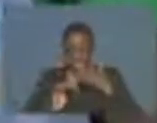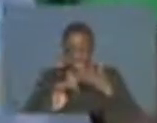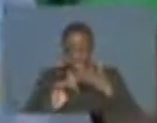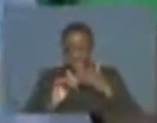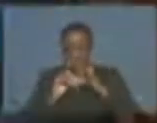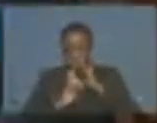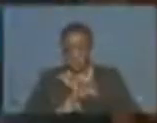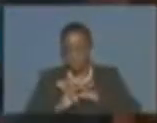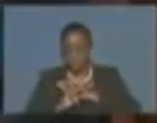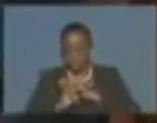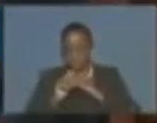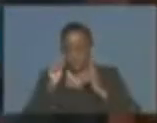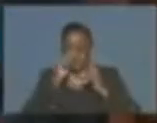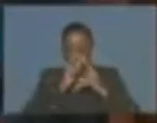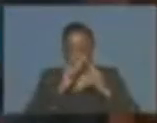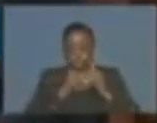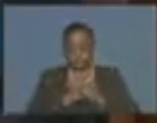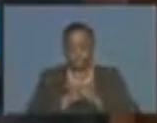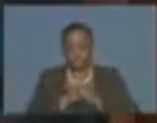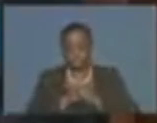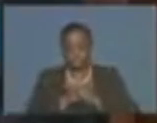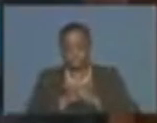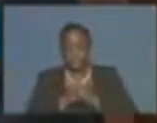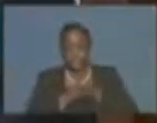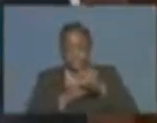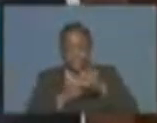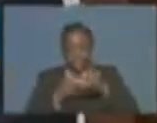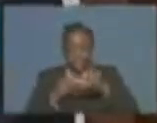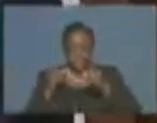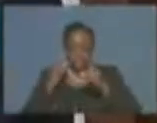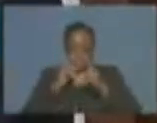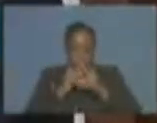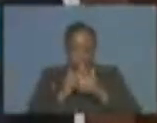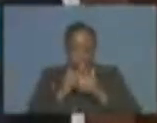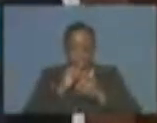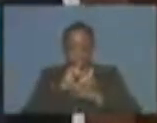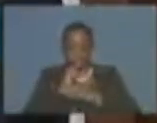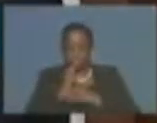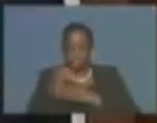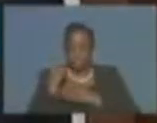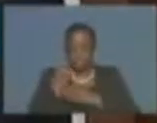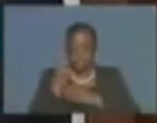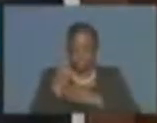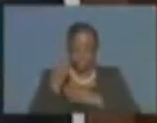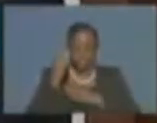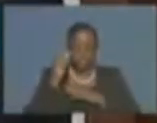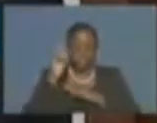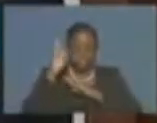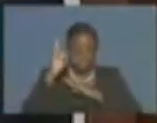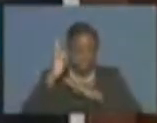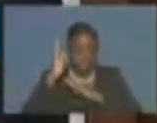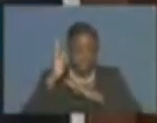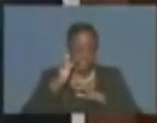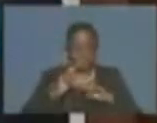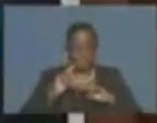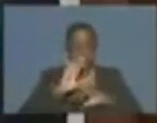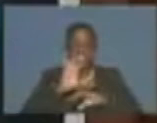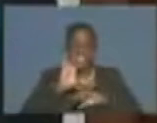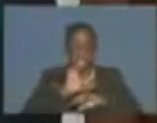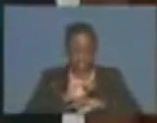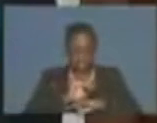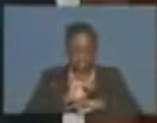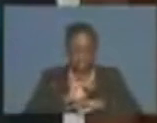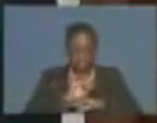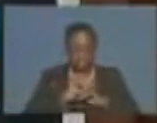program. The ultimate goal is that not only for the nation of the Commonwealth of the Bahamas, but the Caribbean region